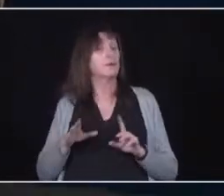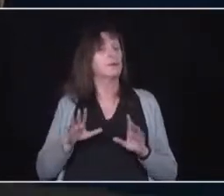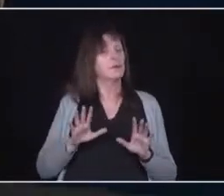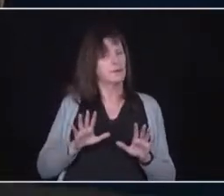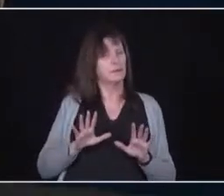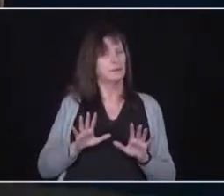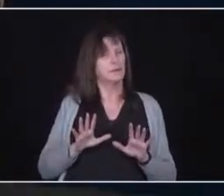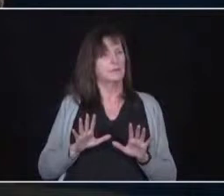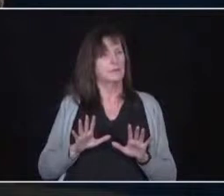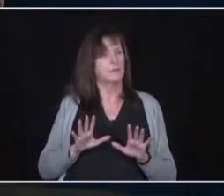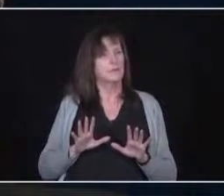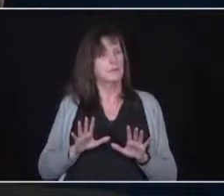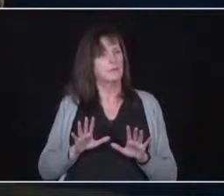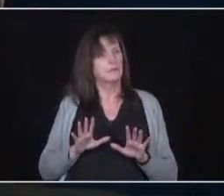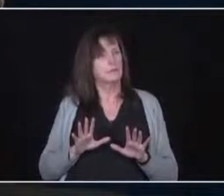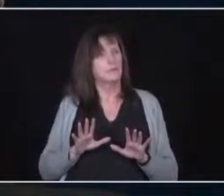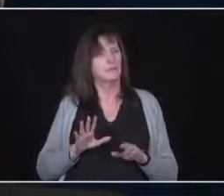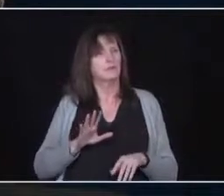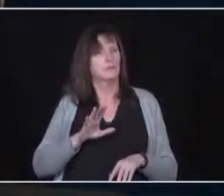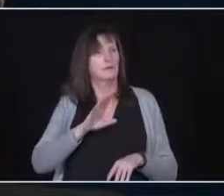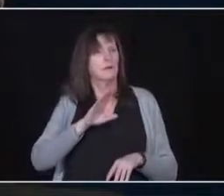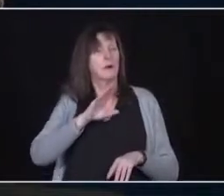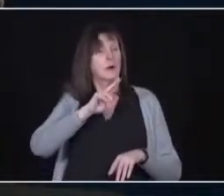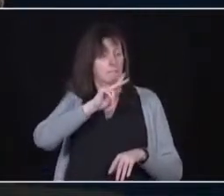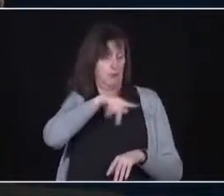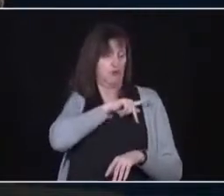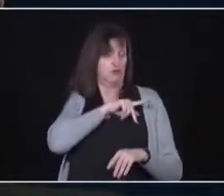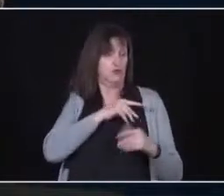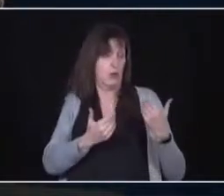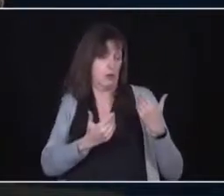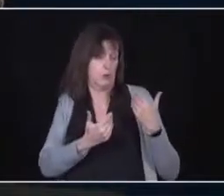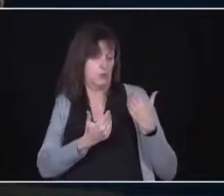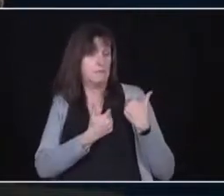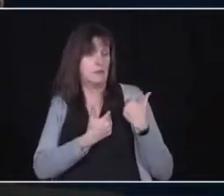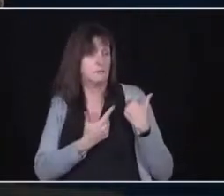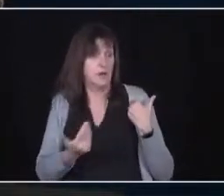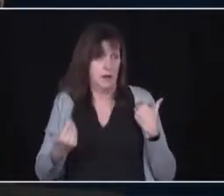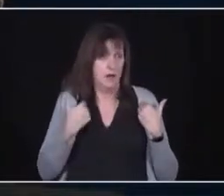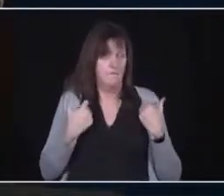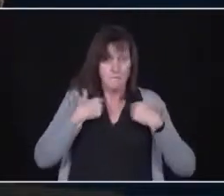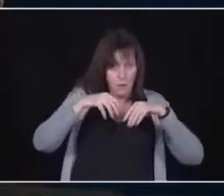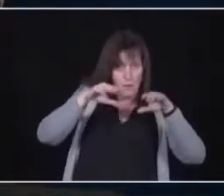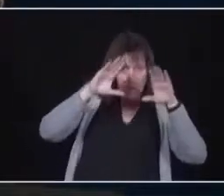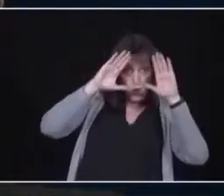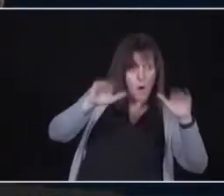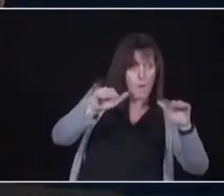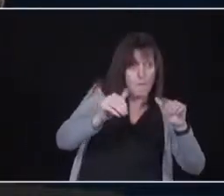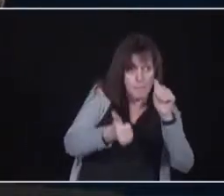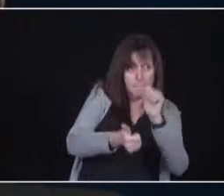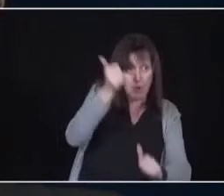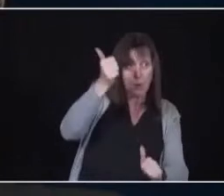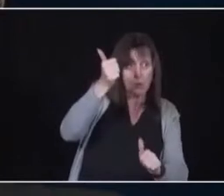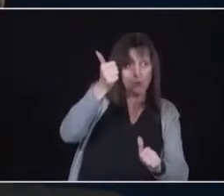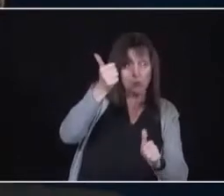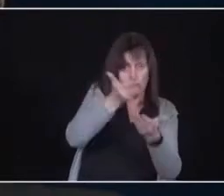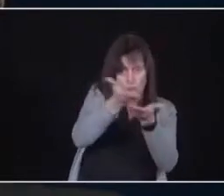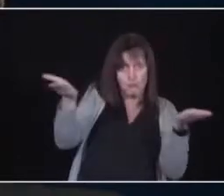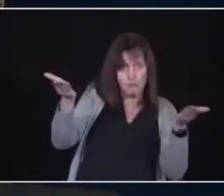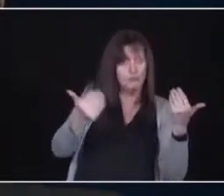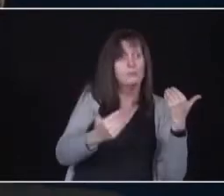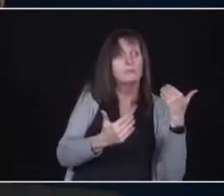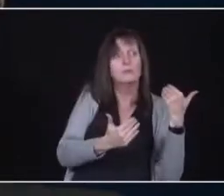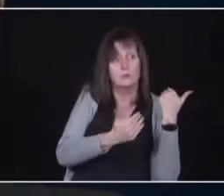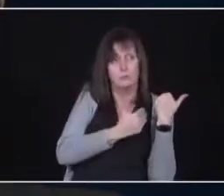personal responsibility, and I would hope that the vast majority of us would take that personal responsibility seriously. When